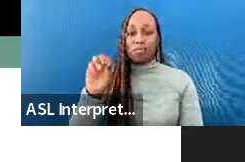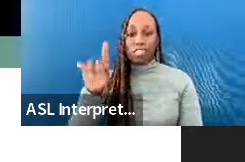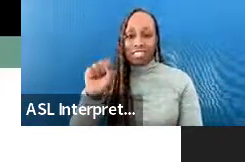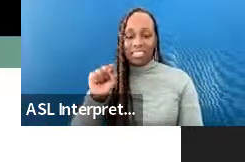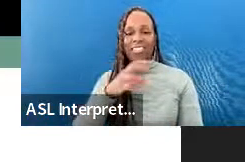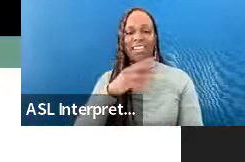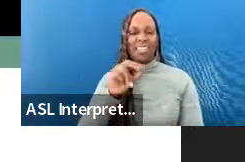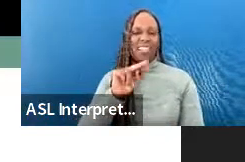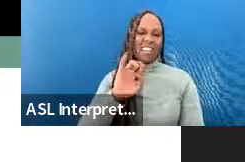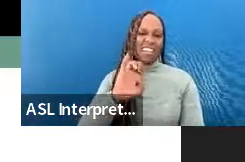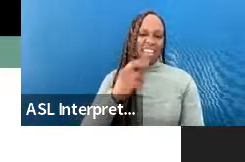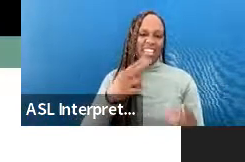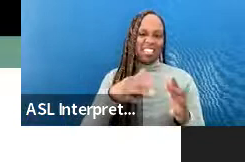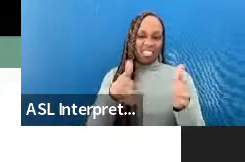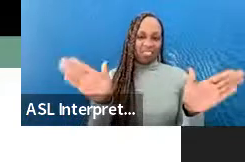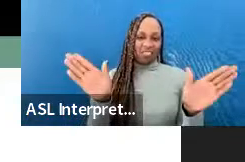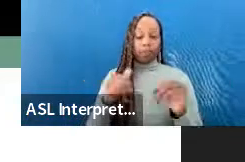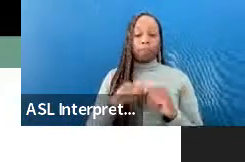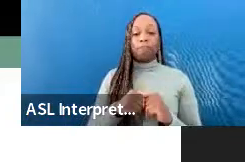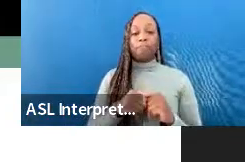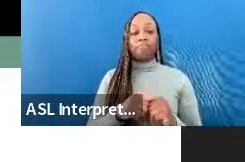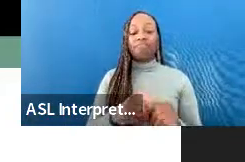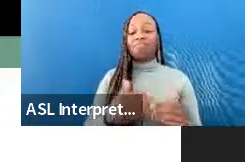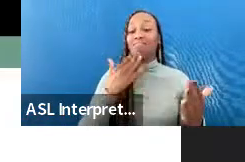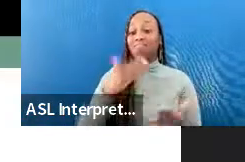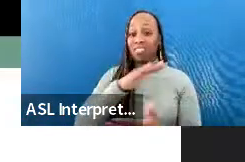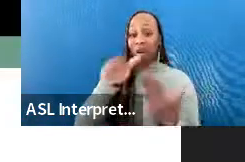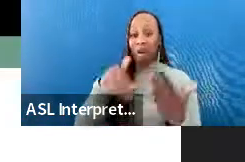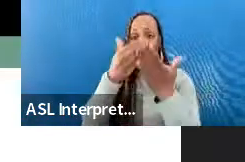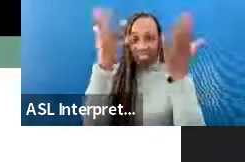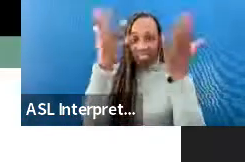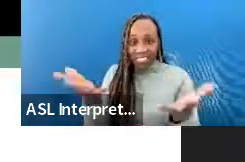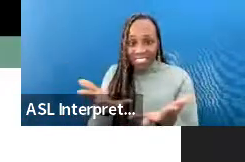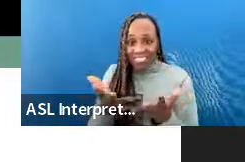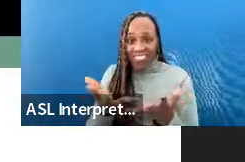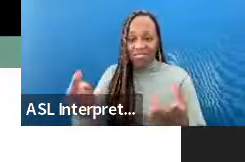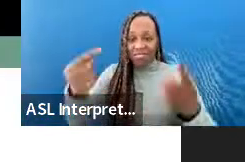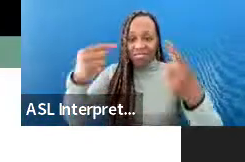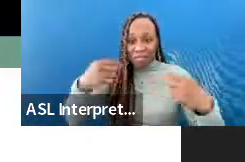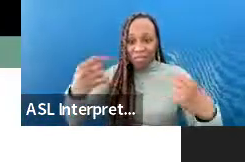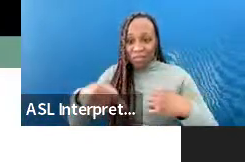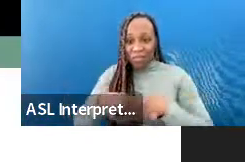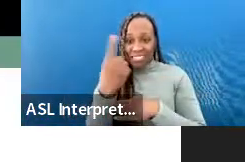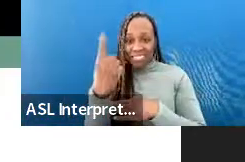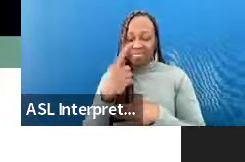Thanks to all of you for coming today. It's